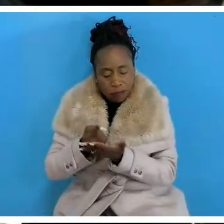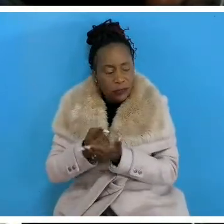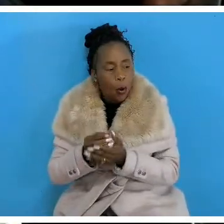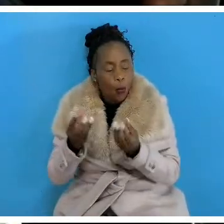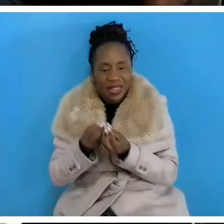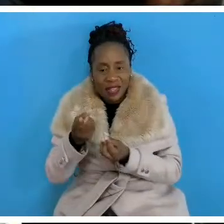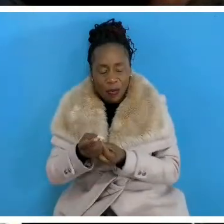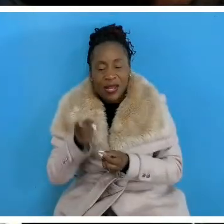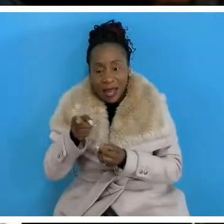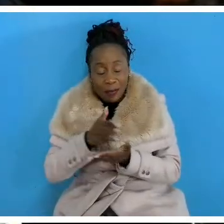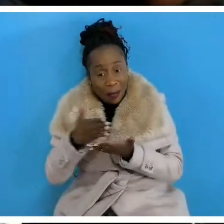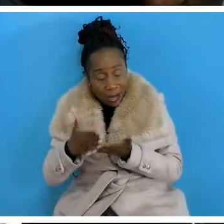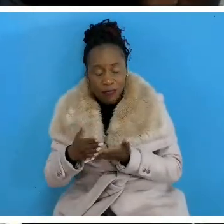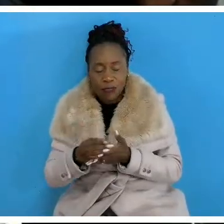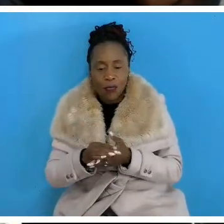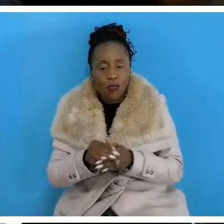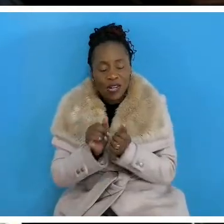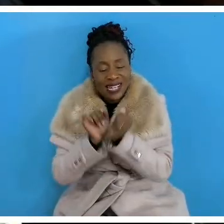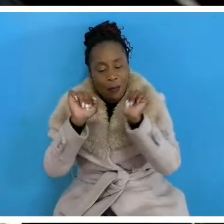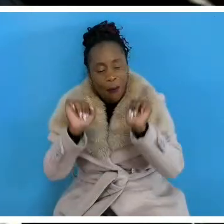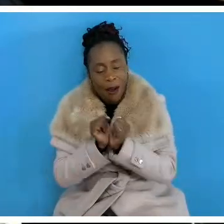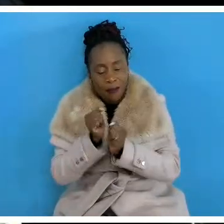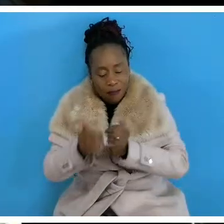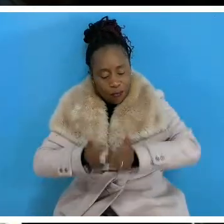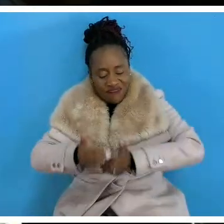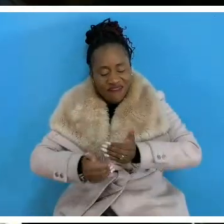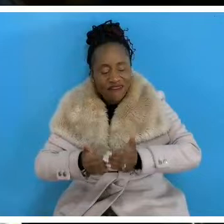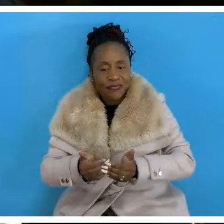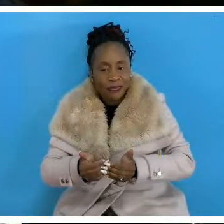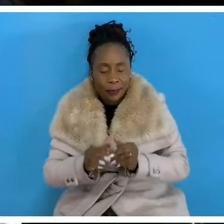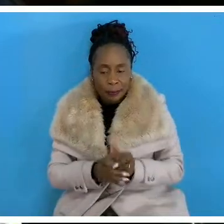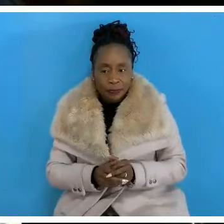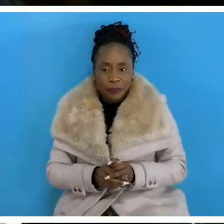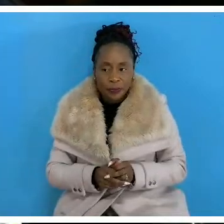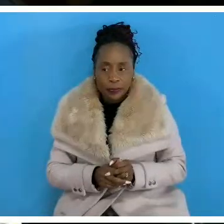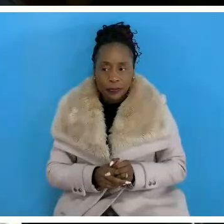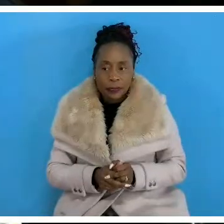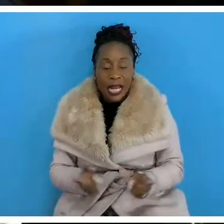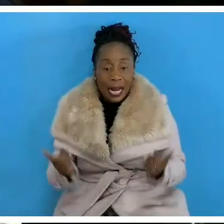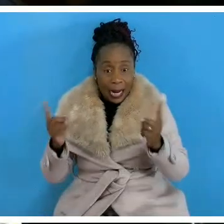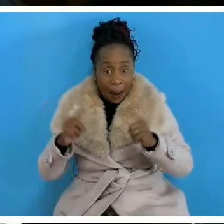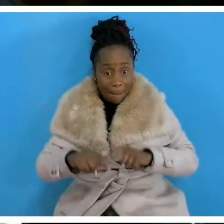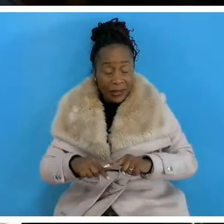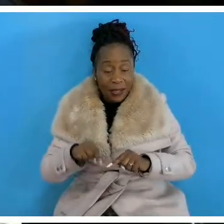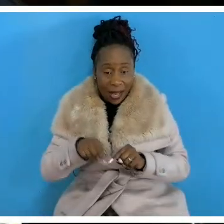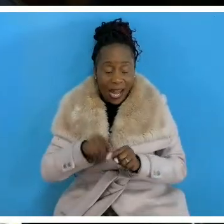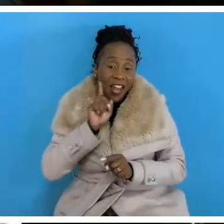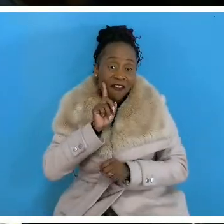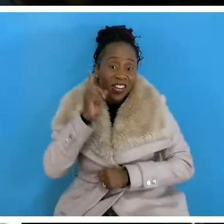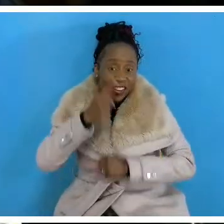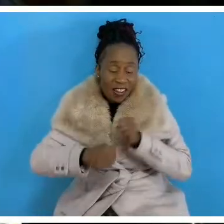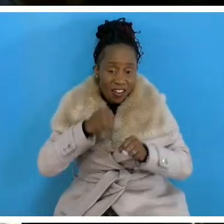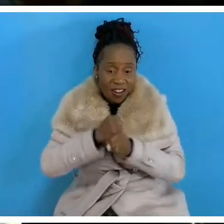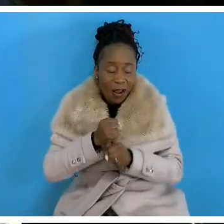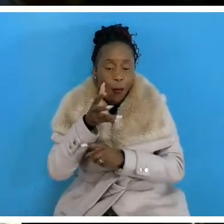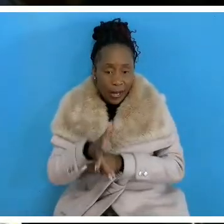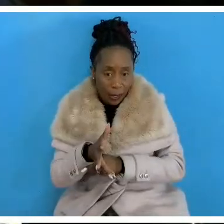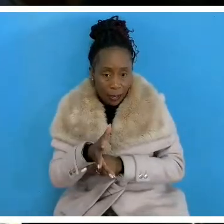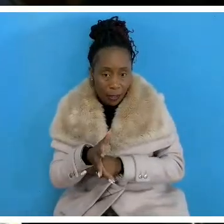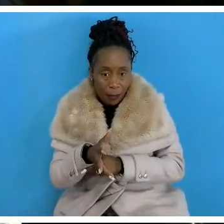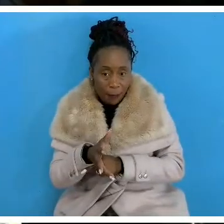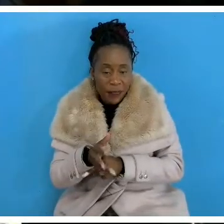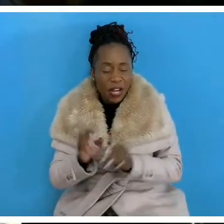our democratic process. And we will be coming here every year, so we will try